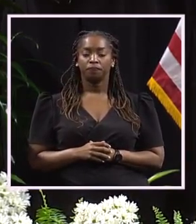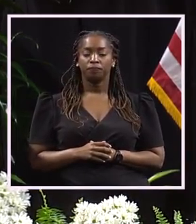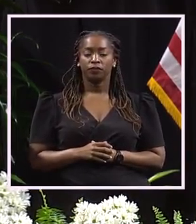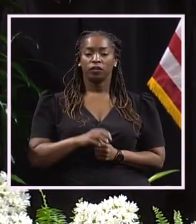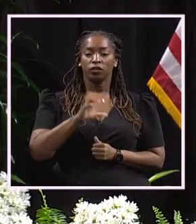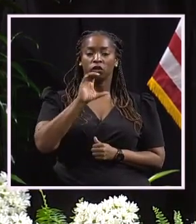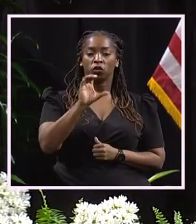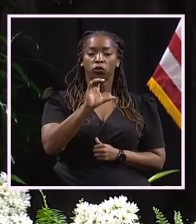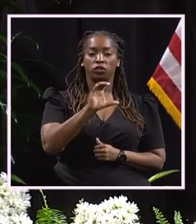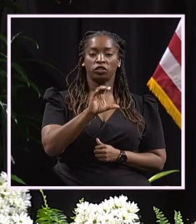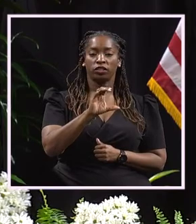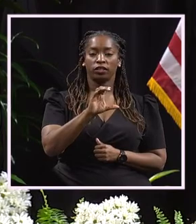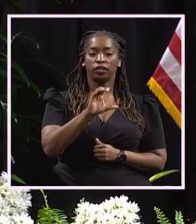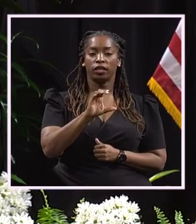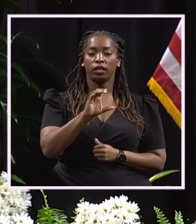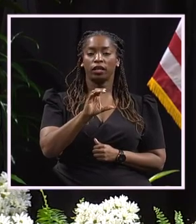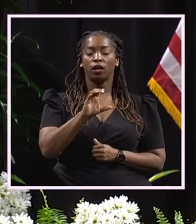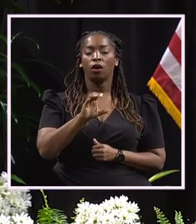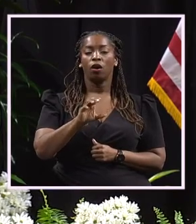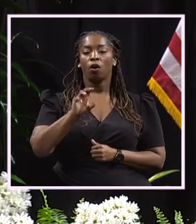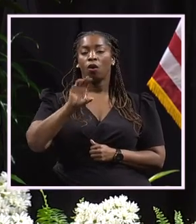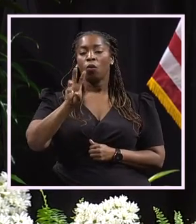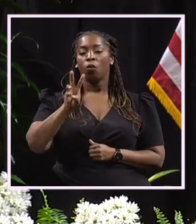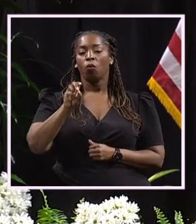Christian Pinlab Wadju.